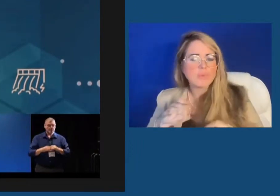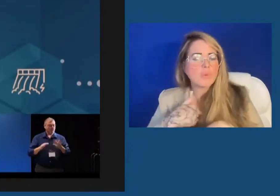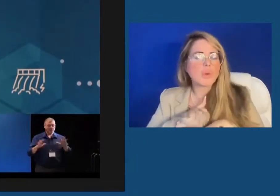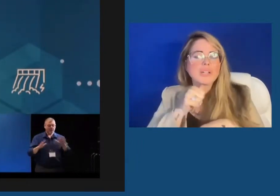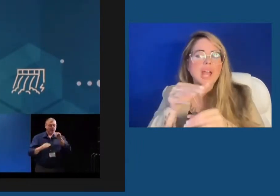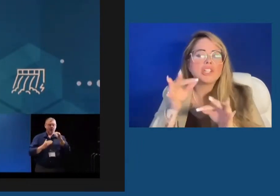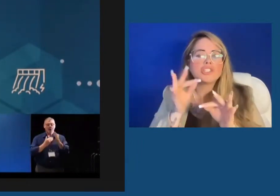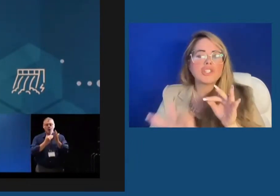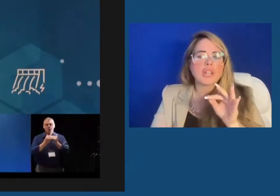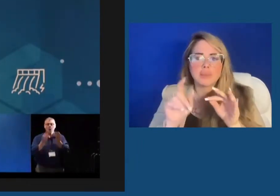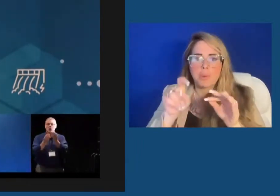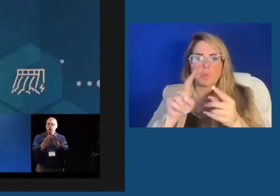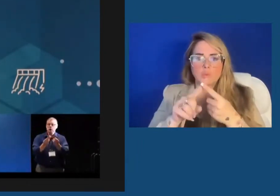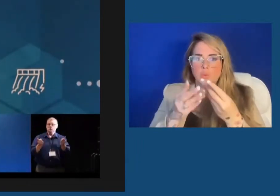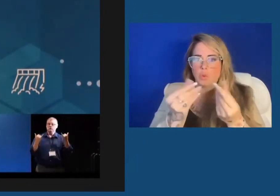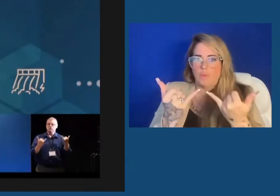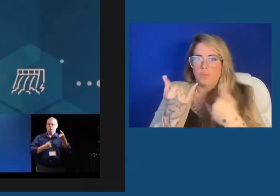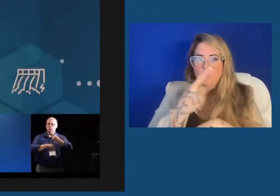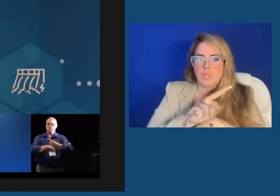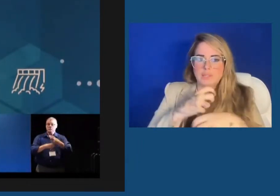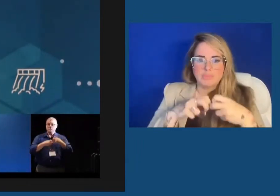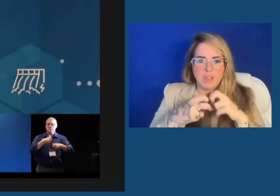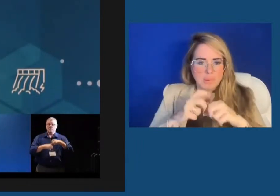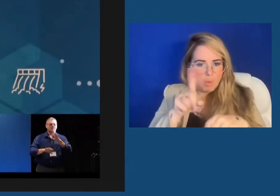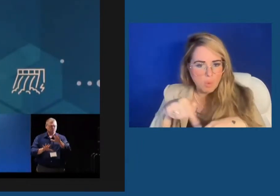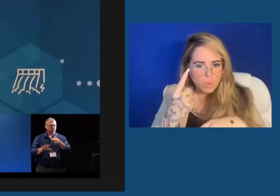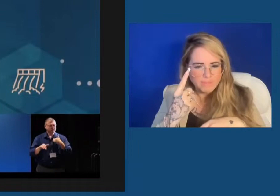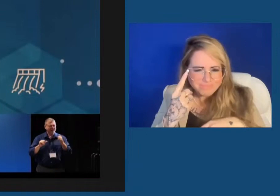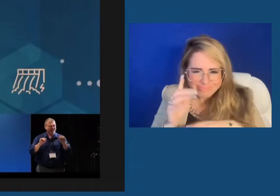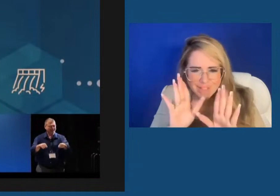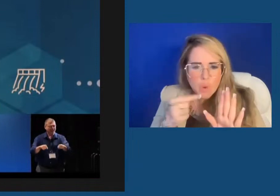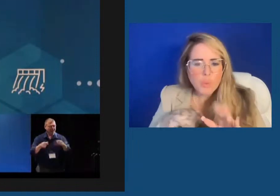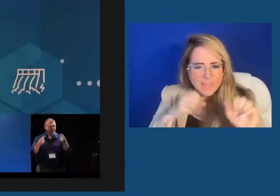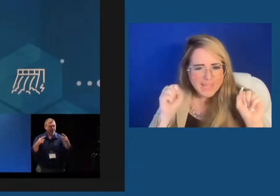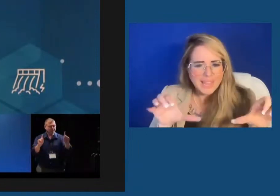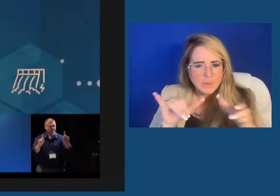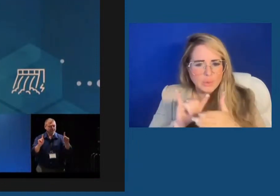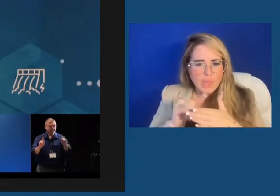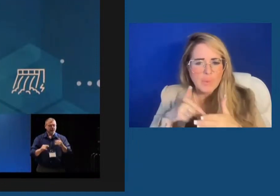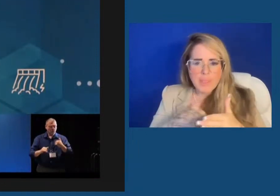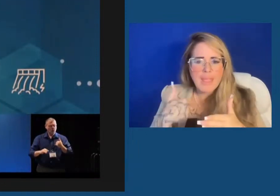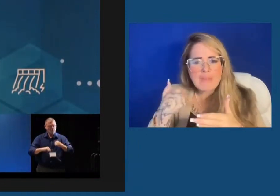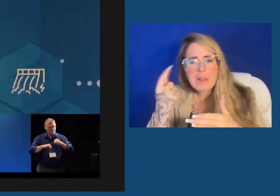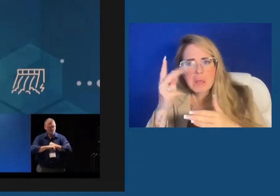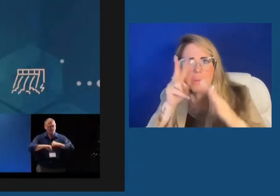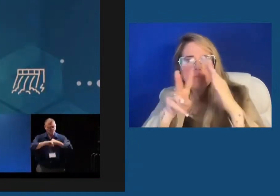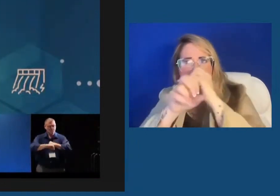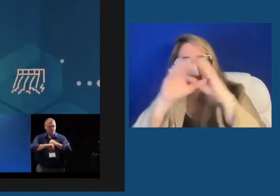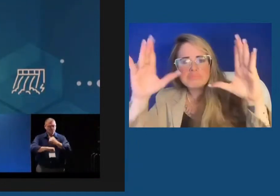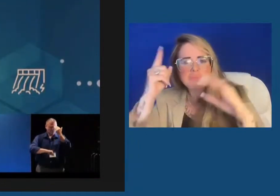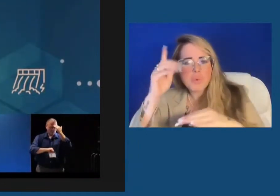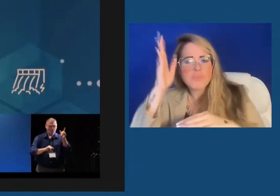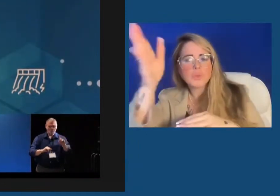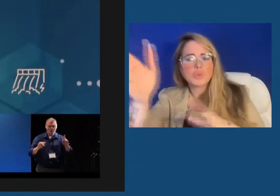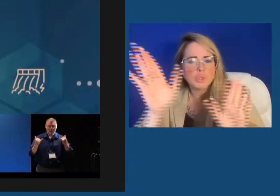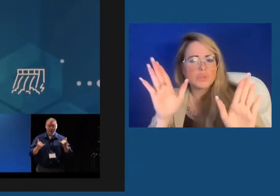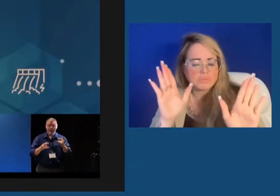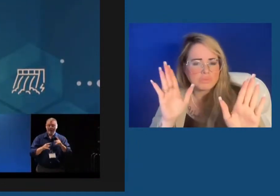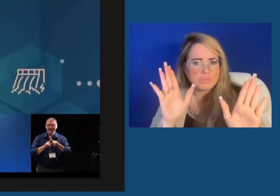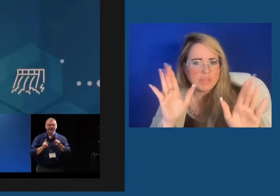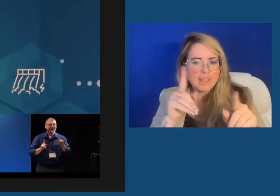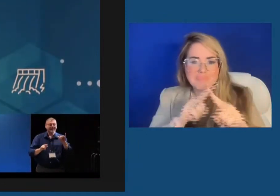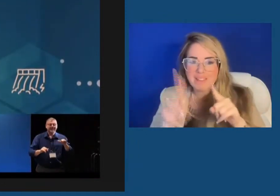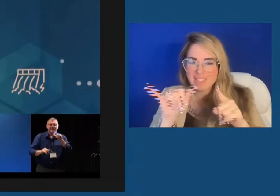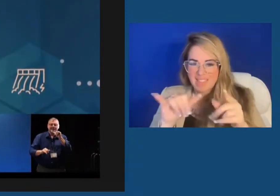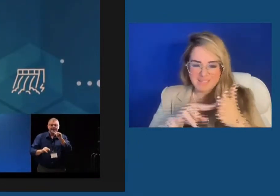called to solve today's problems. We can do that. We had a little line of sight in them. We know where we are today. That doesn't get